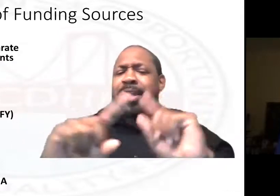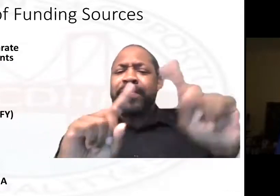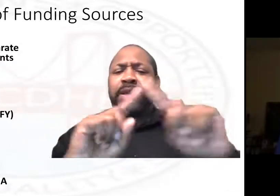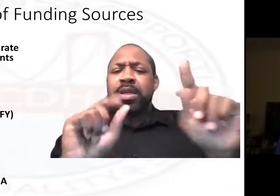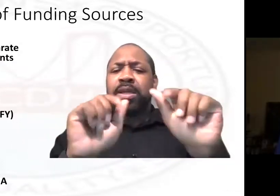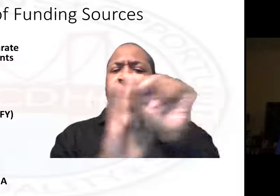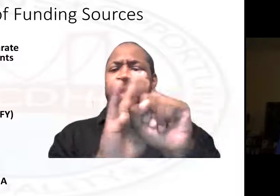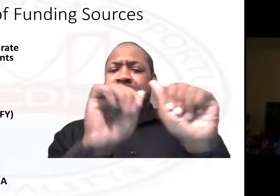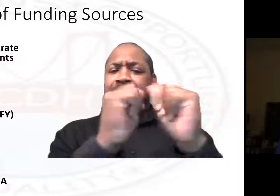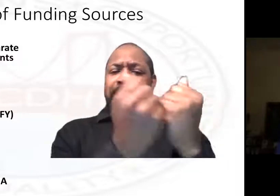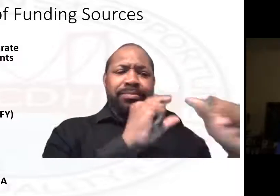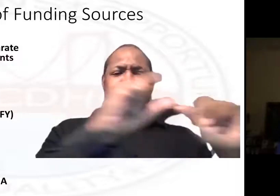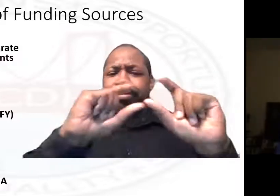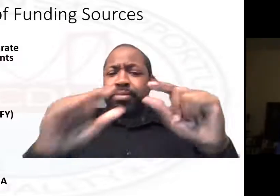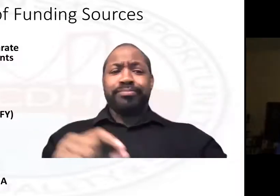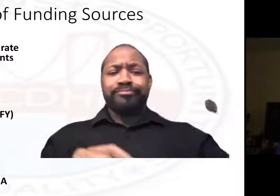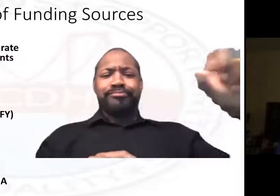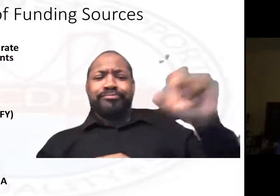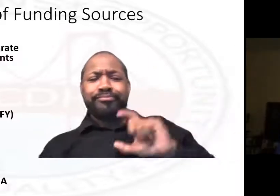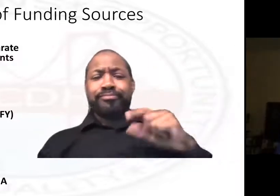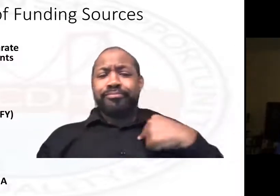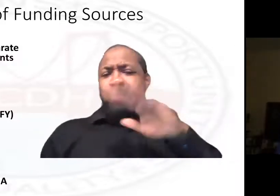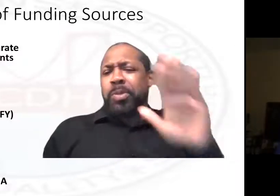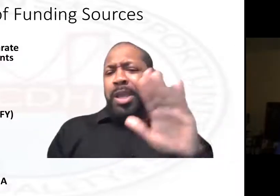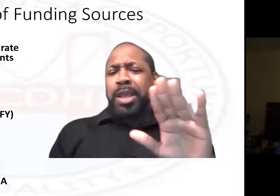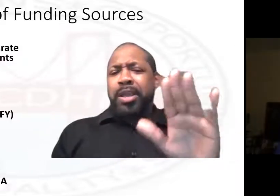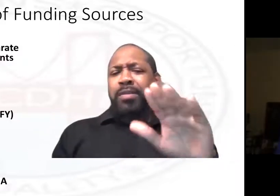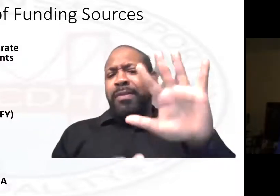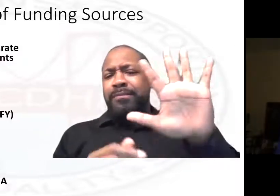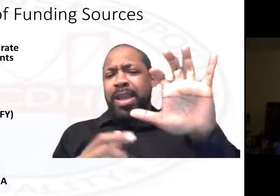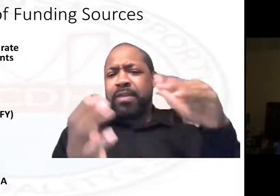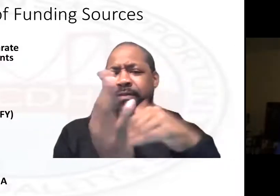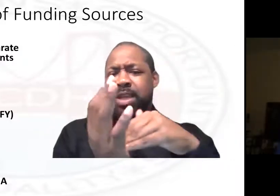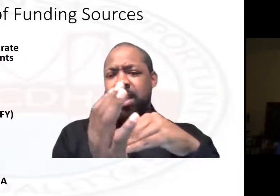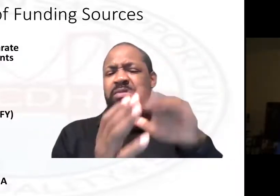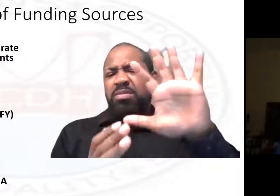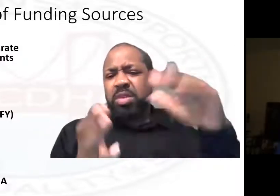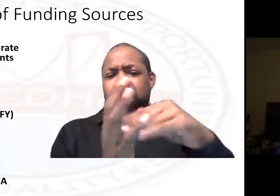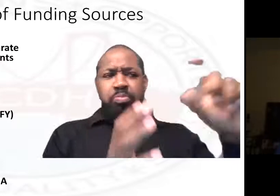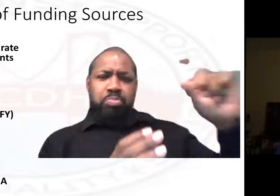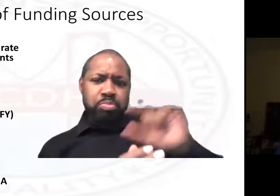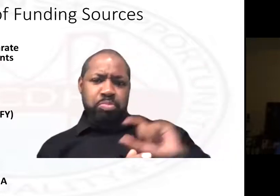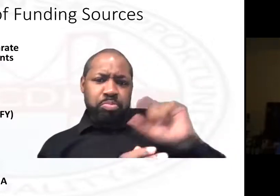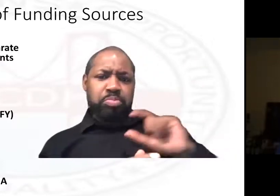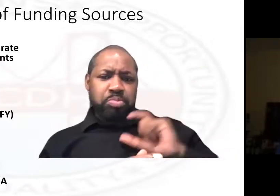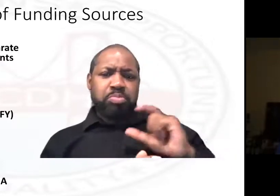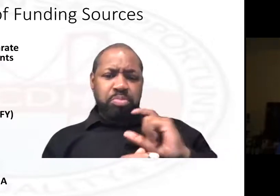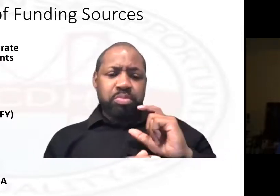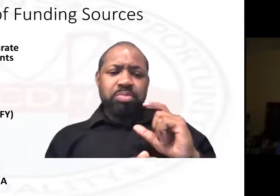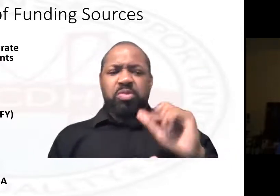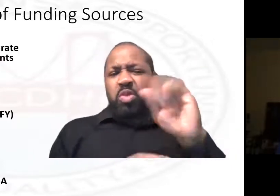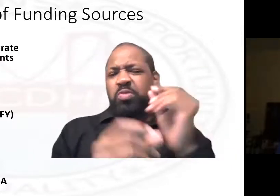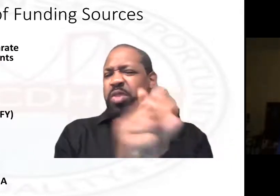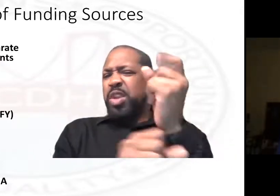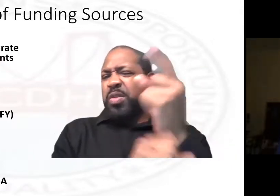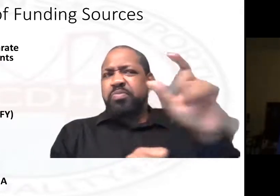of dollars from taxes and distribute it to different state agencies. And they give us about $500,000 a year.